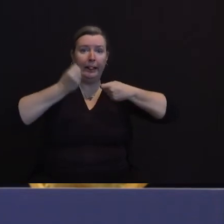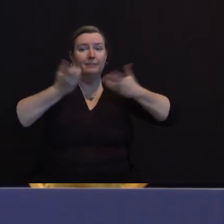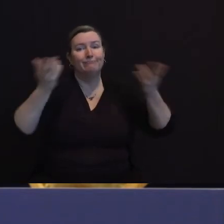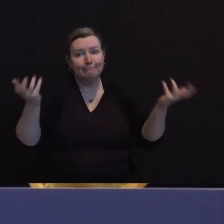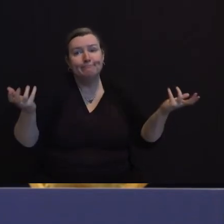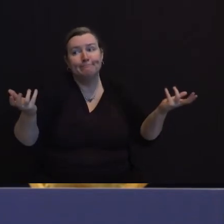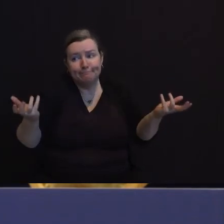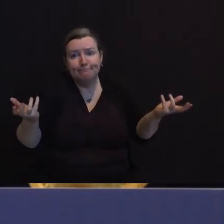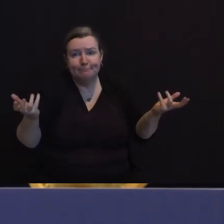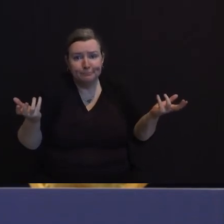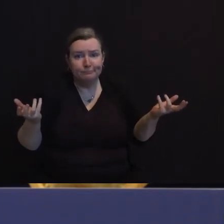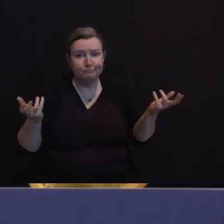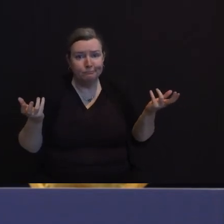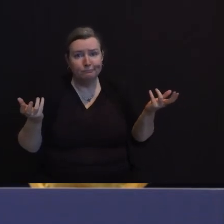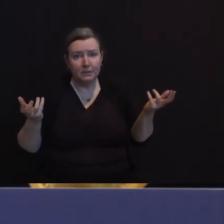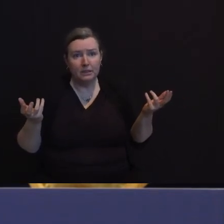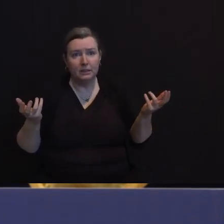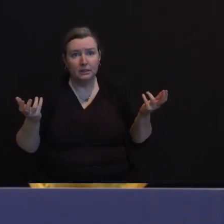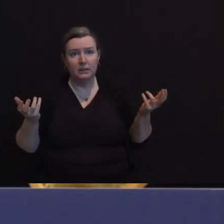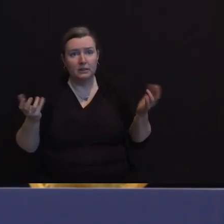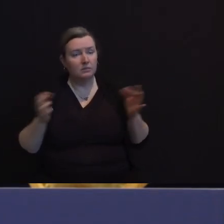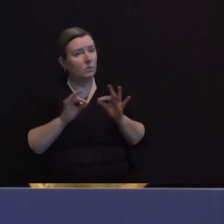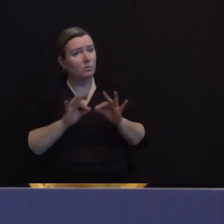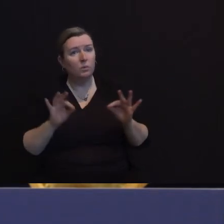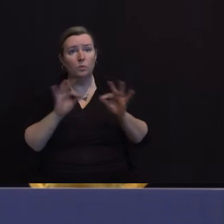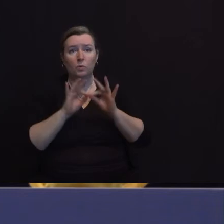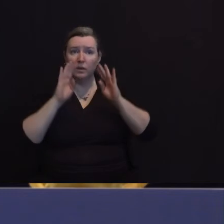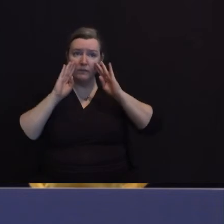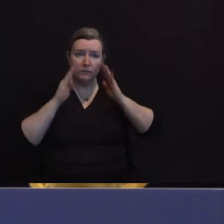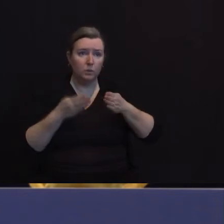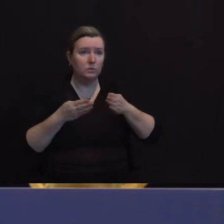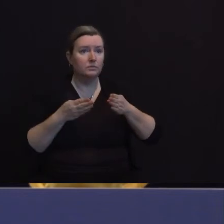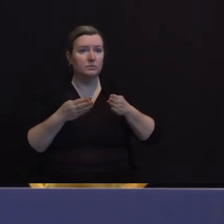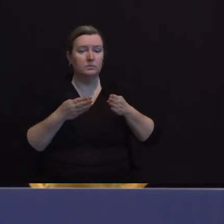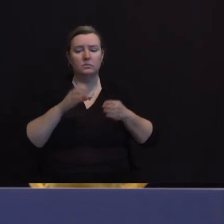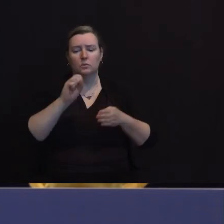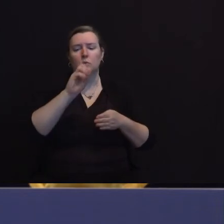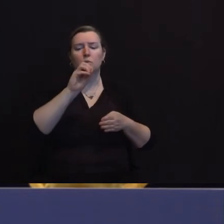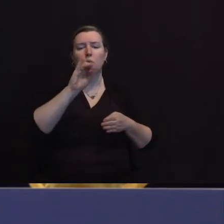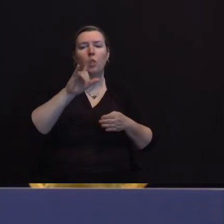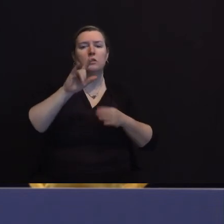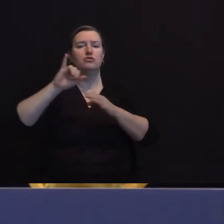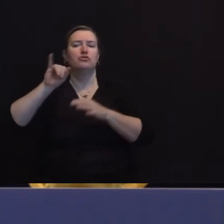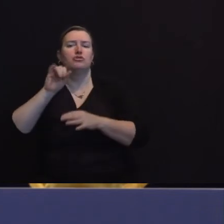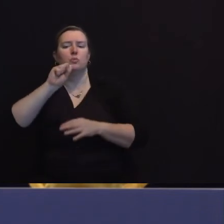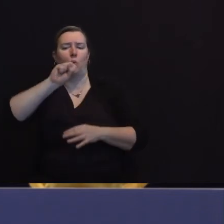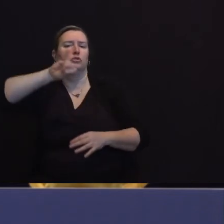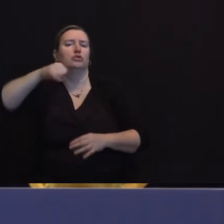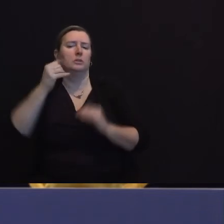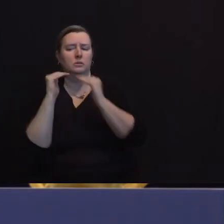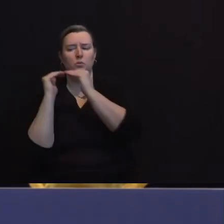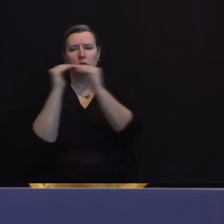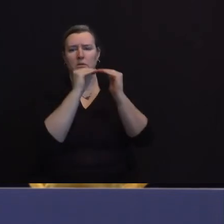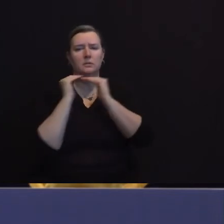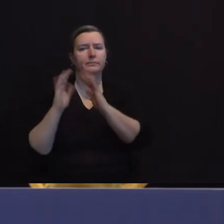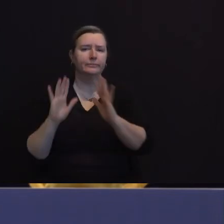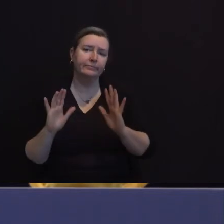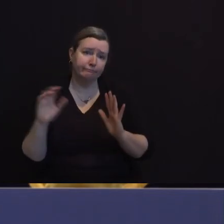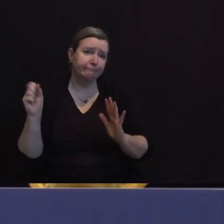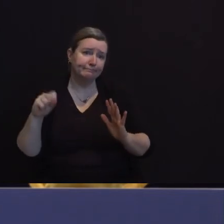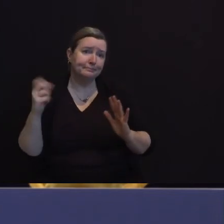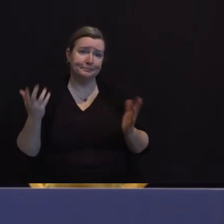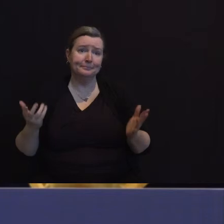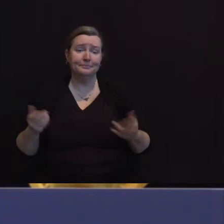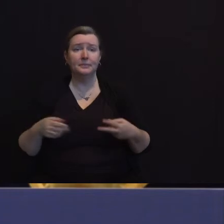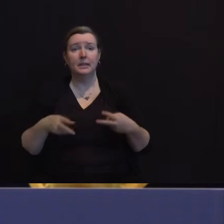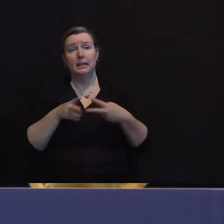general matter for social justice reasons. The two principles are, which I've stated earlier many times. Number one,